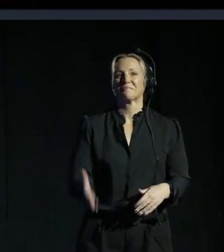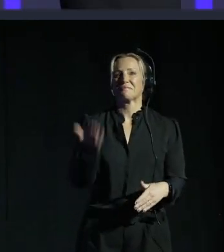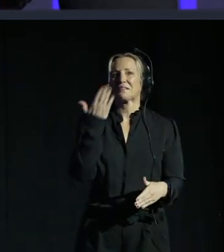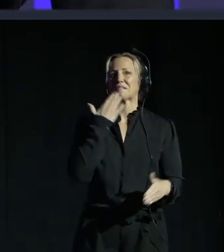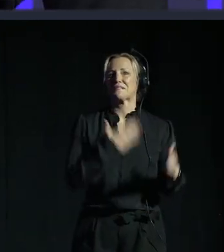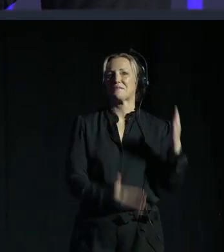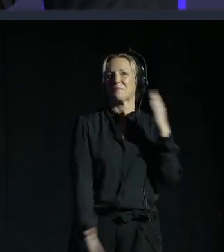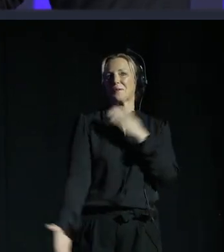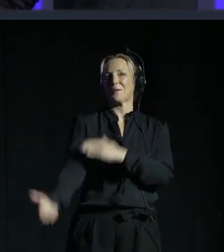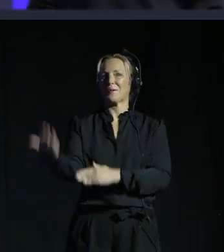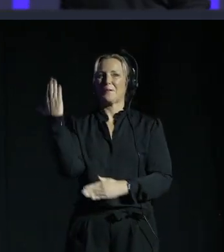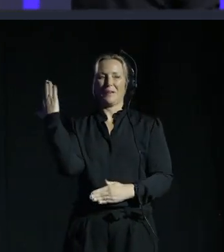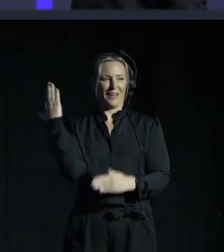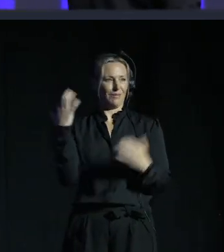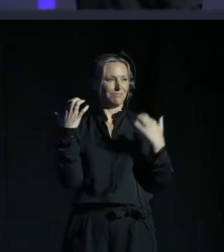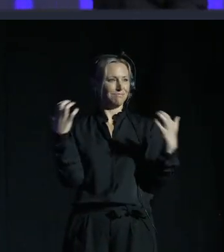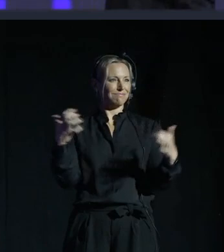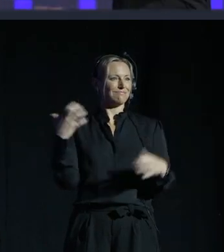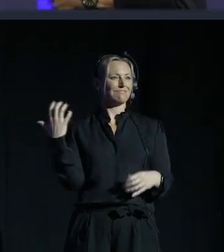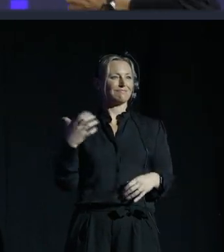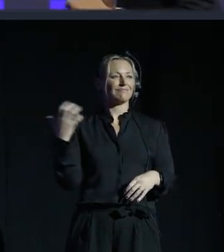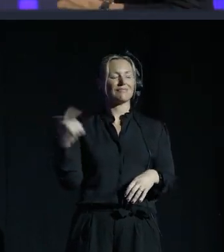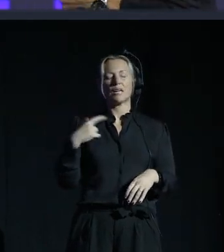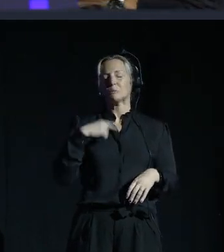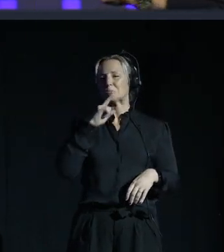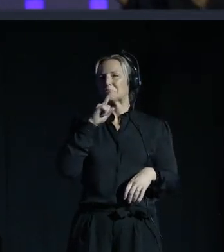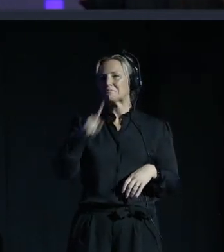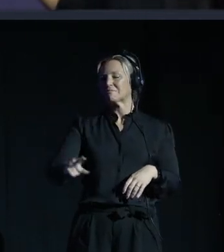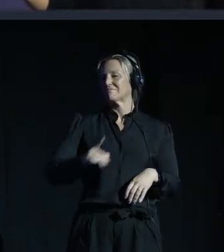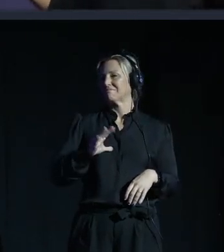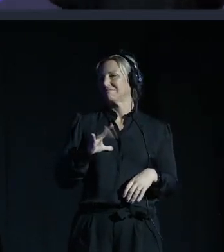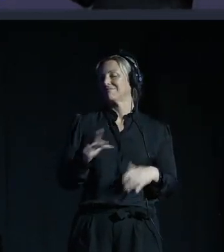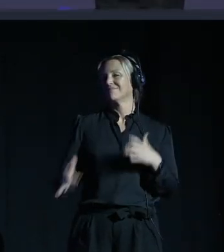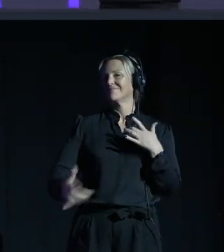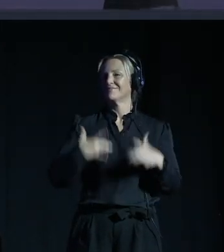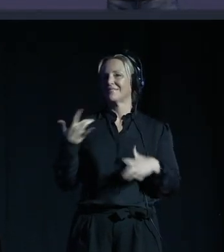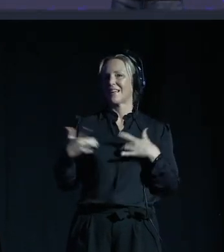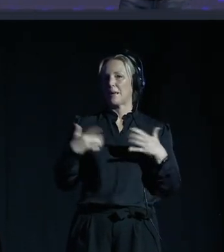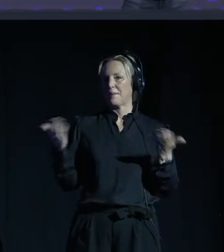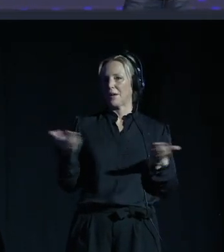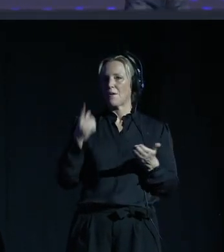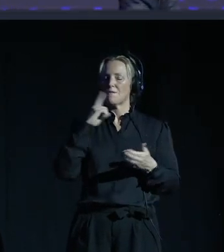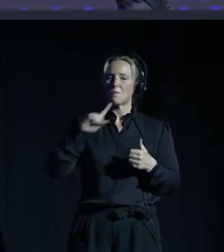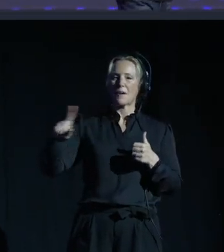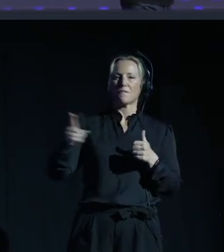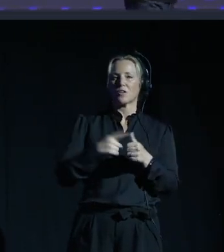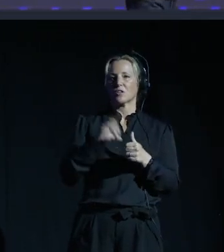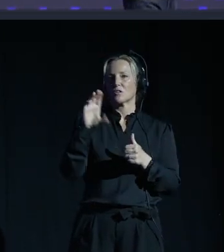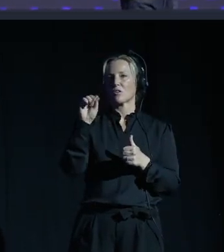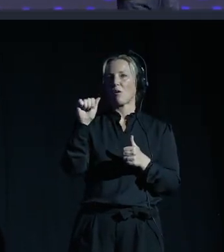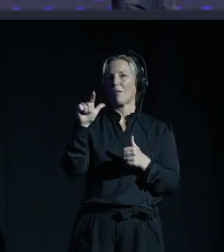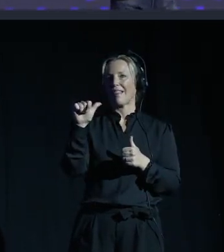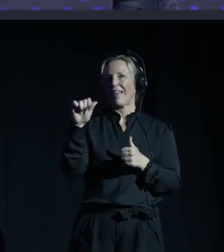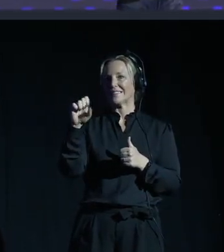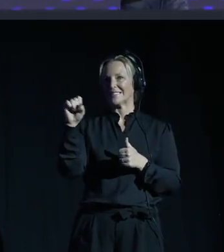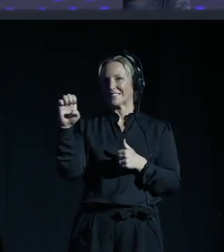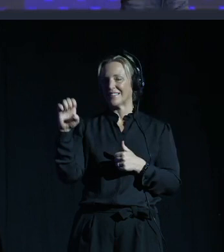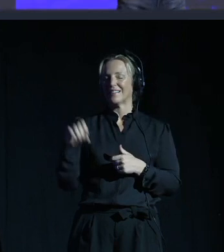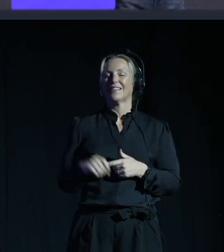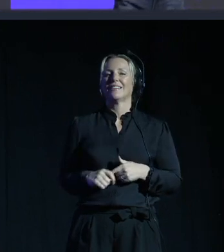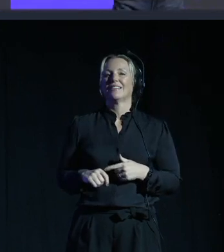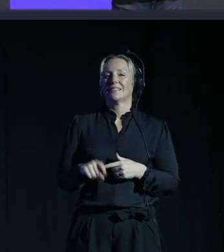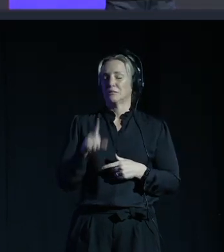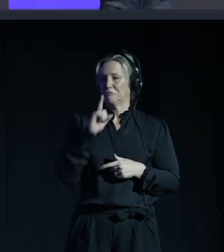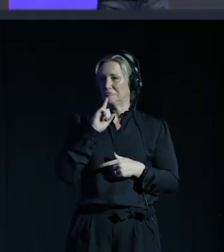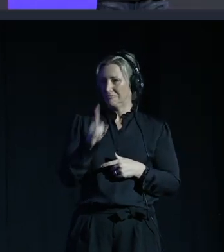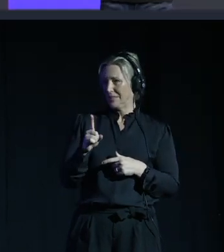Good morning, everybody. I am thrilled to be having my first Coalesce and sharing it with what seems like a pretty